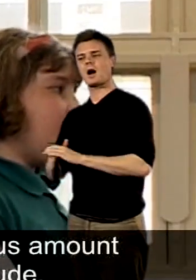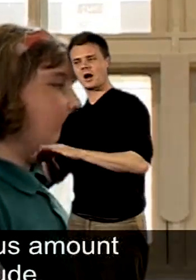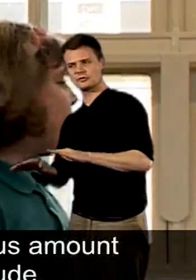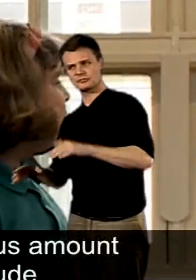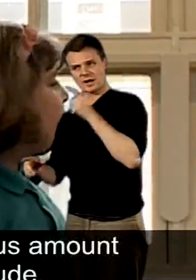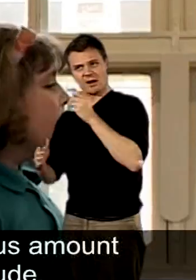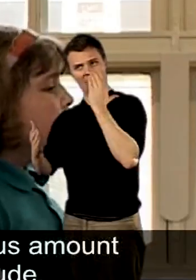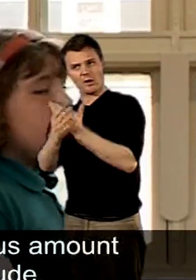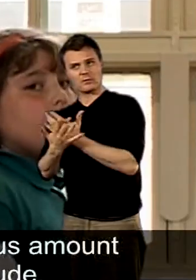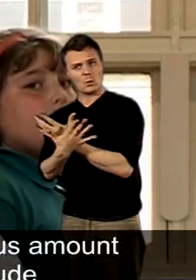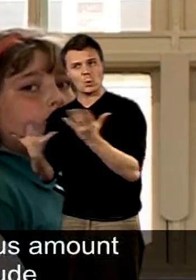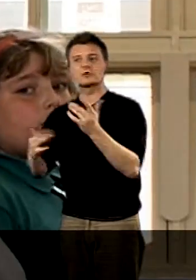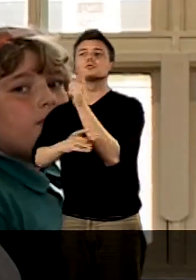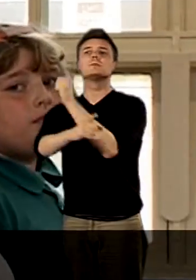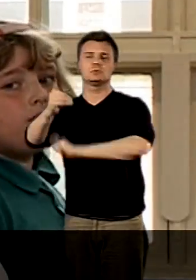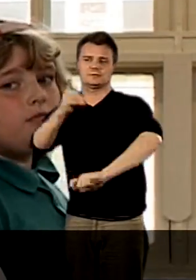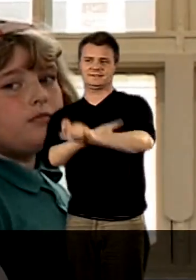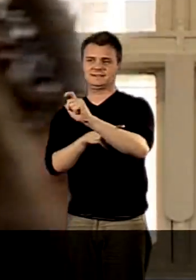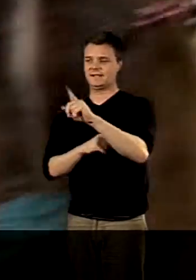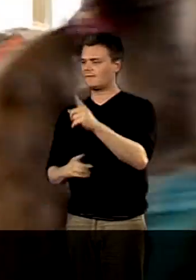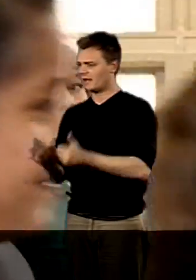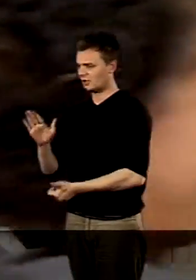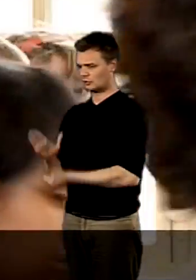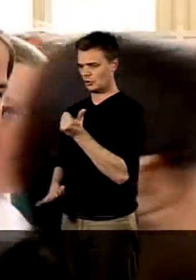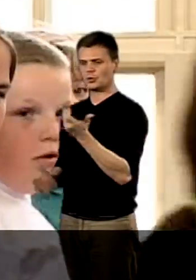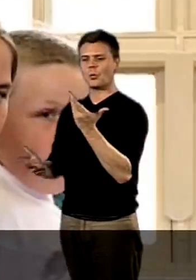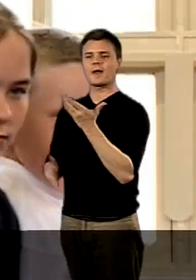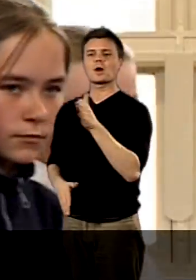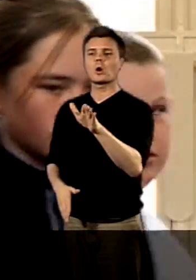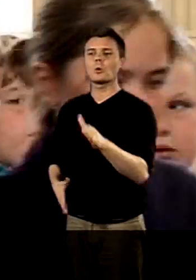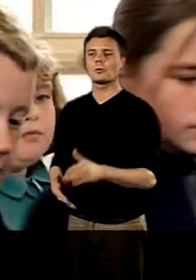community. If we exclude, what do we exclude to?